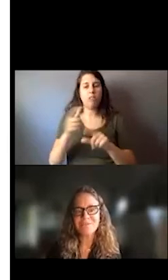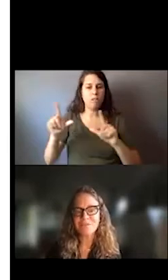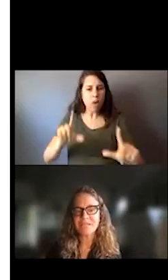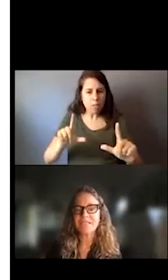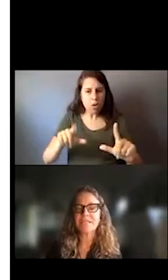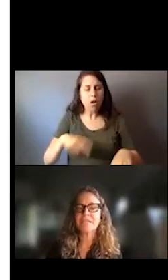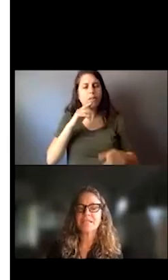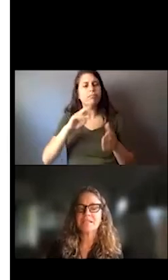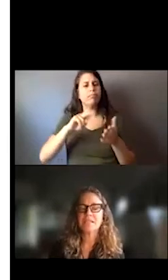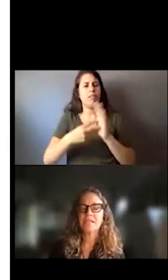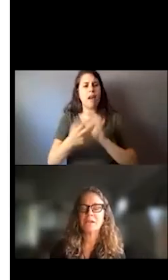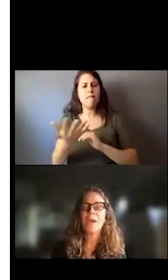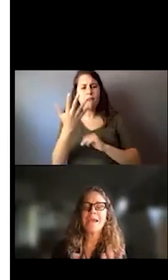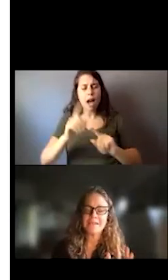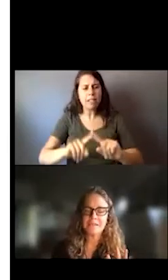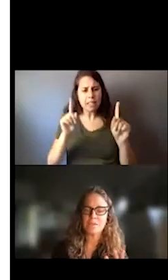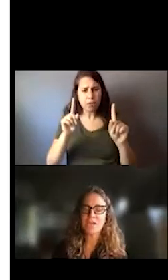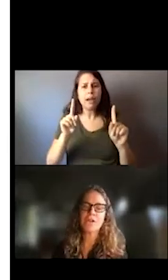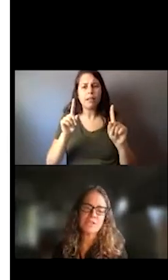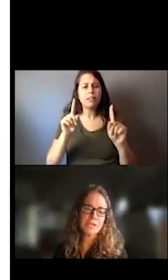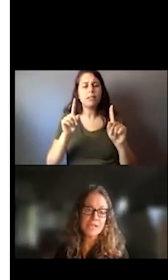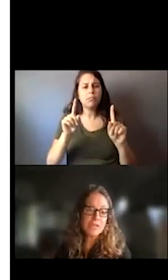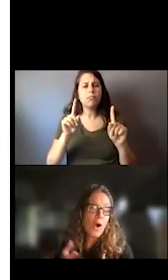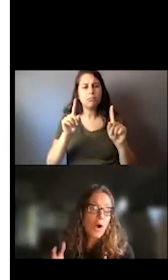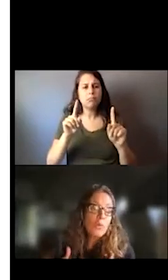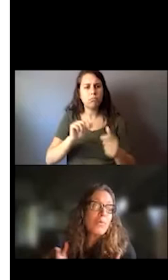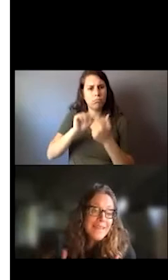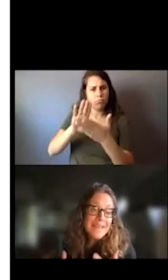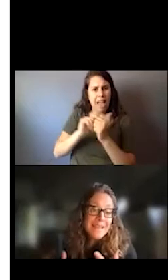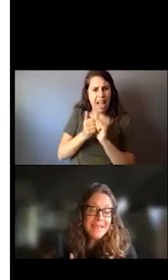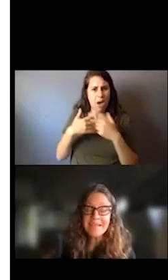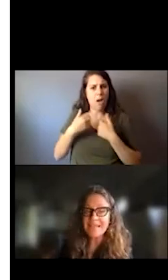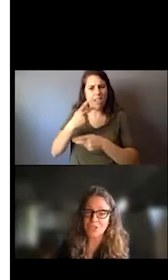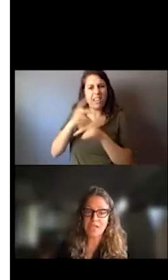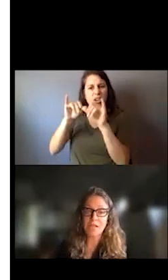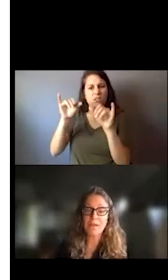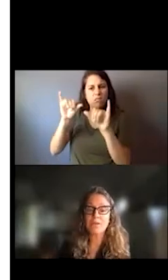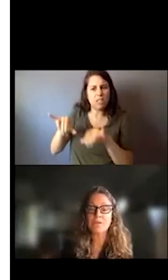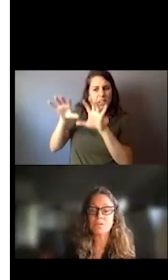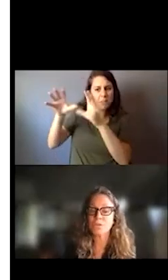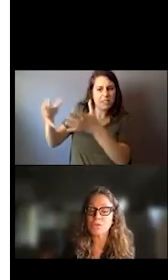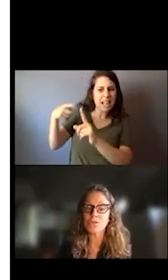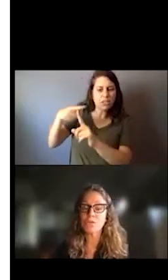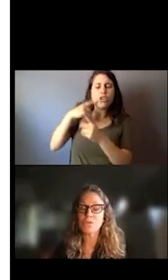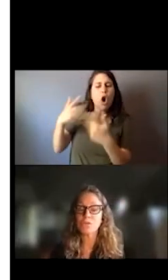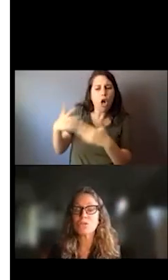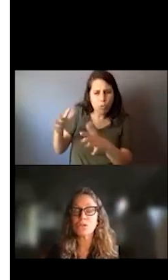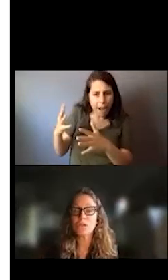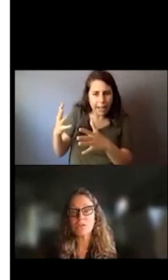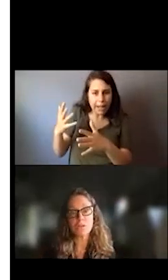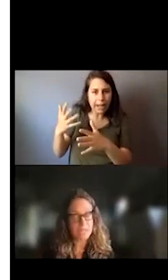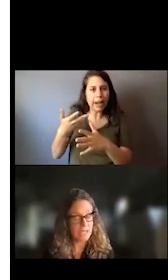5 different ways in which the healthcare sector is already engaging around